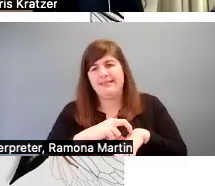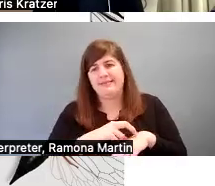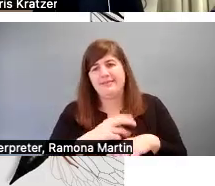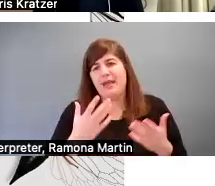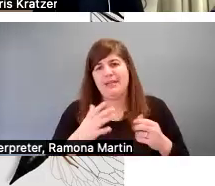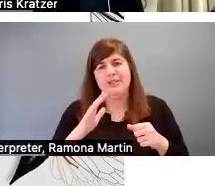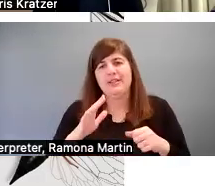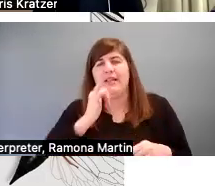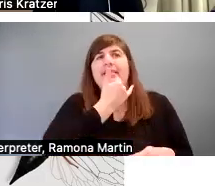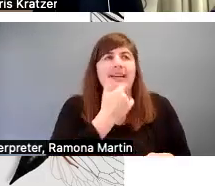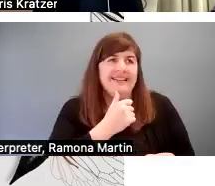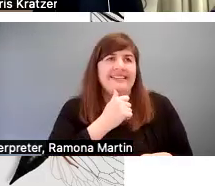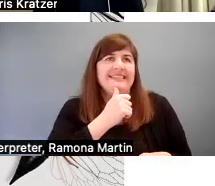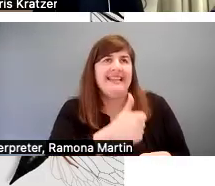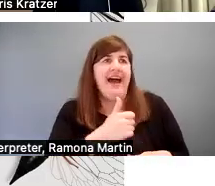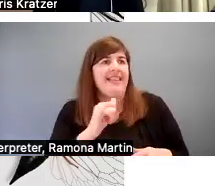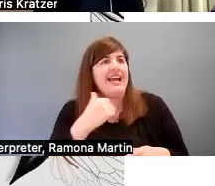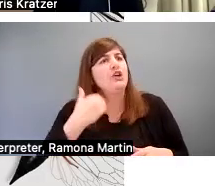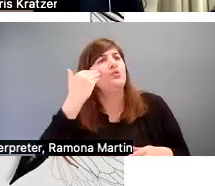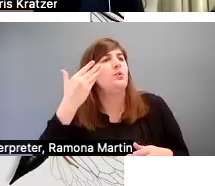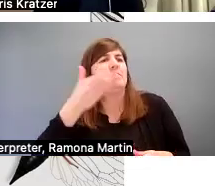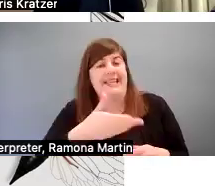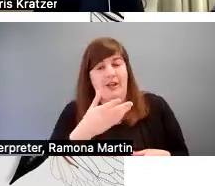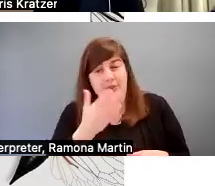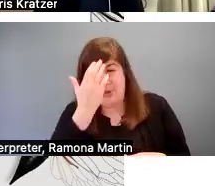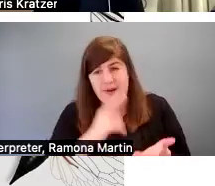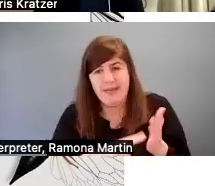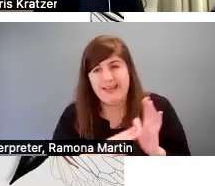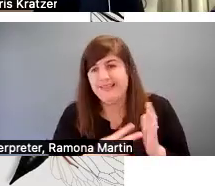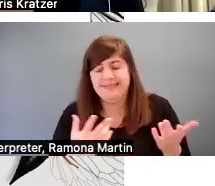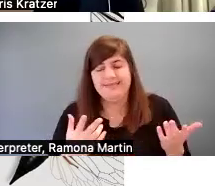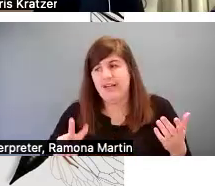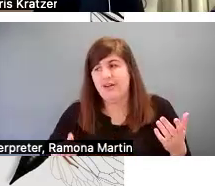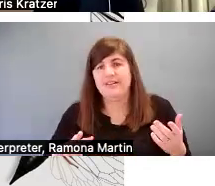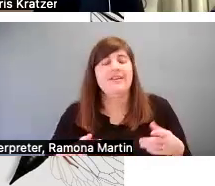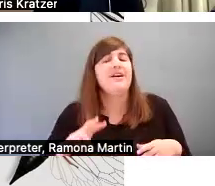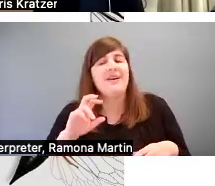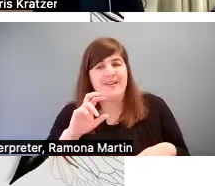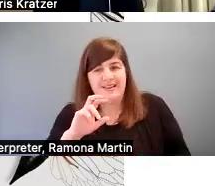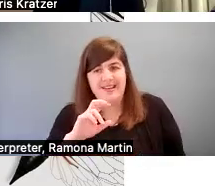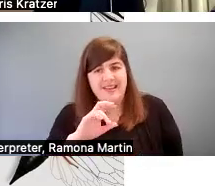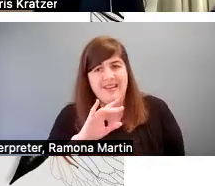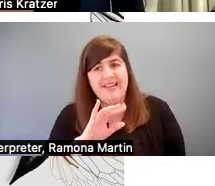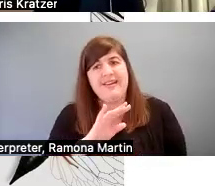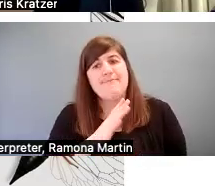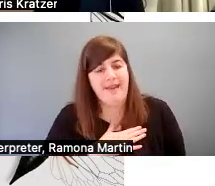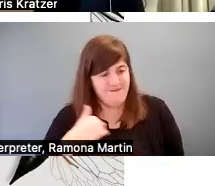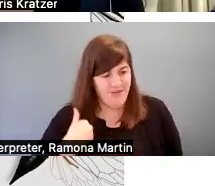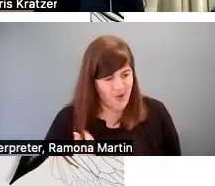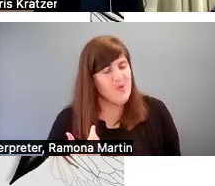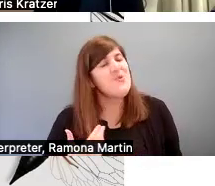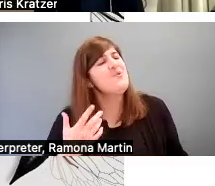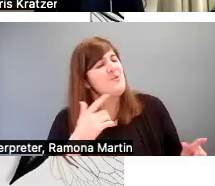total accident. It's not a spider that I knew was there, Uh-huh. accidentally roll over one or something. And that's on me. Okay, the next